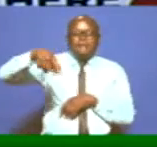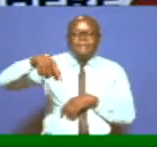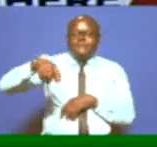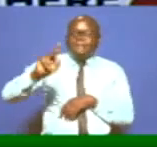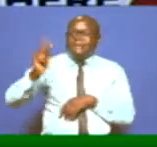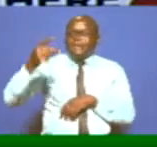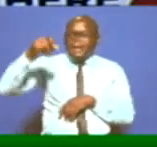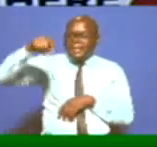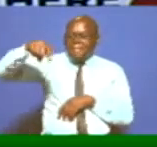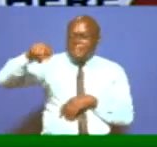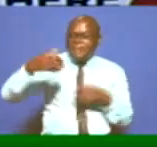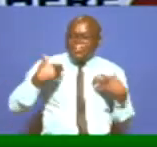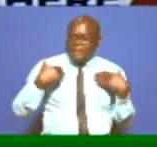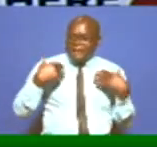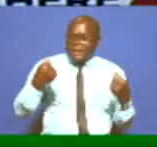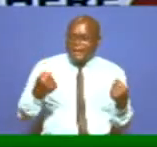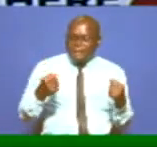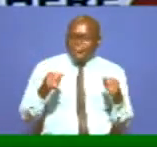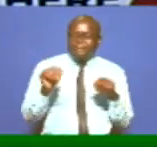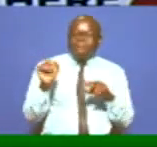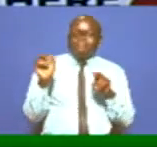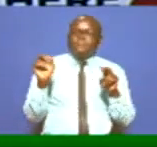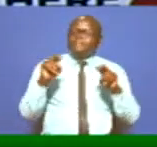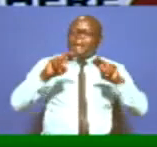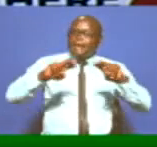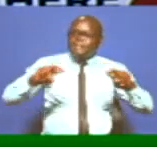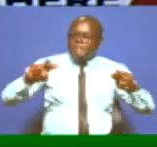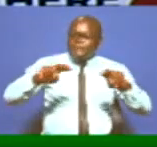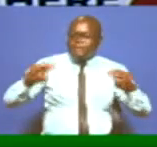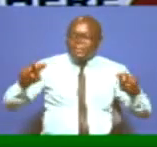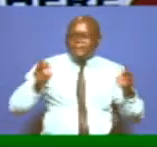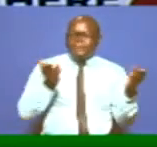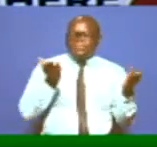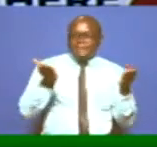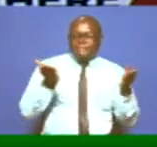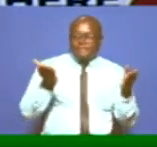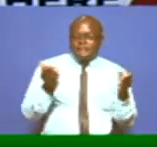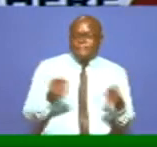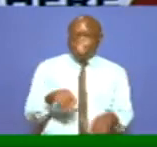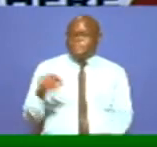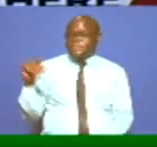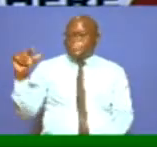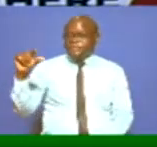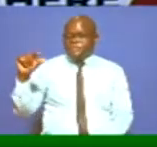Kenya Plant Health Inspectorate Services. And G.